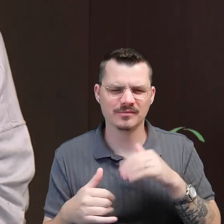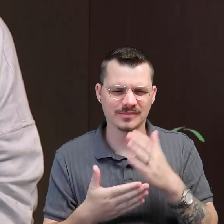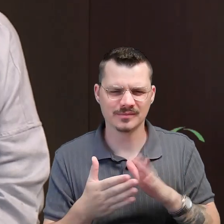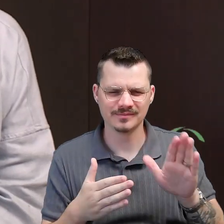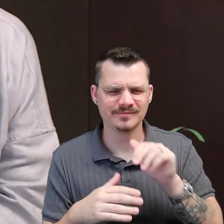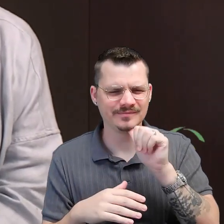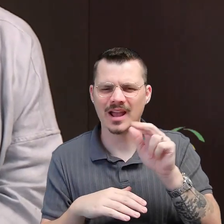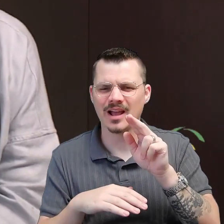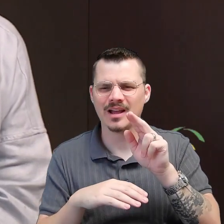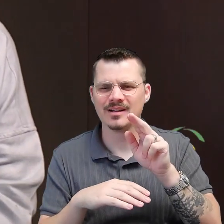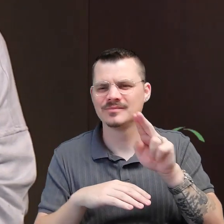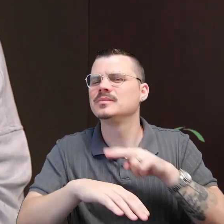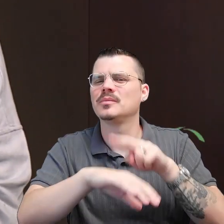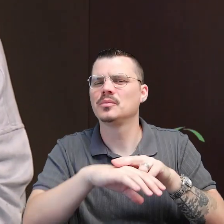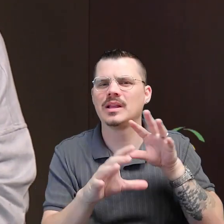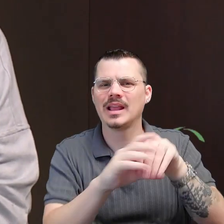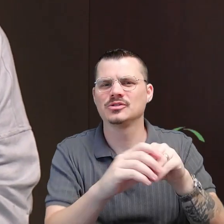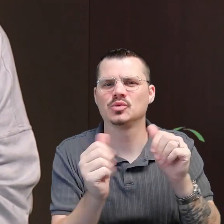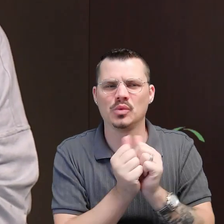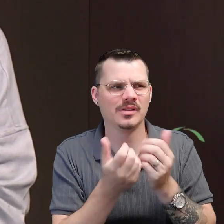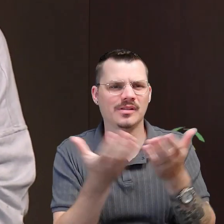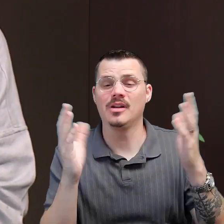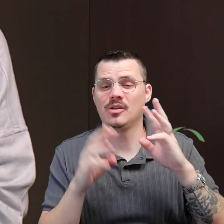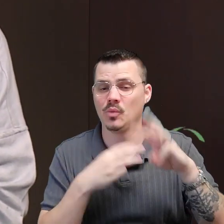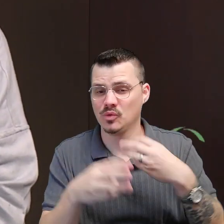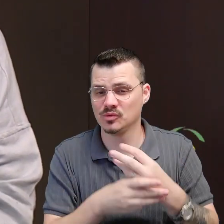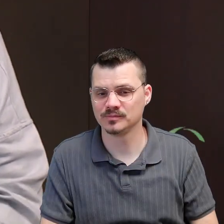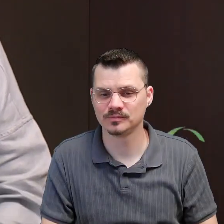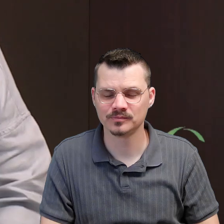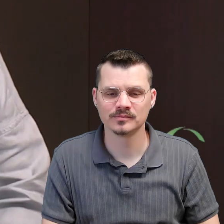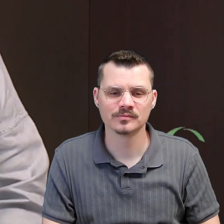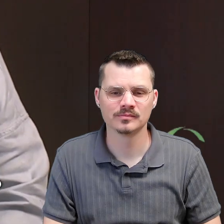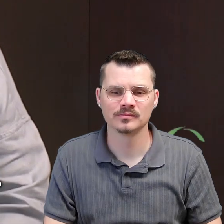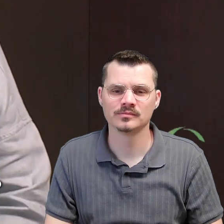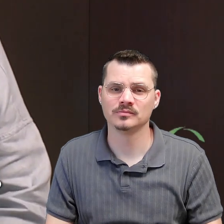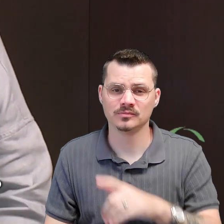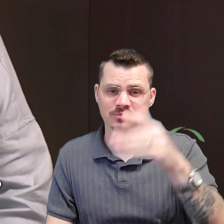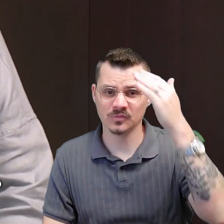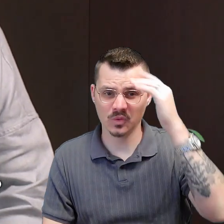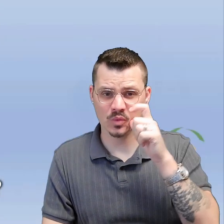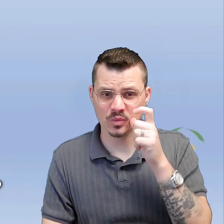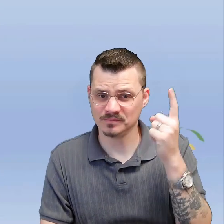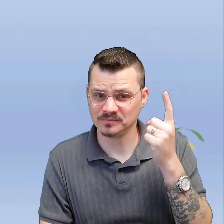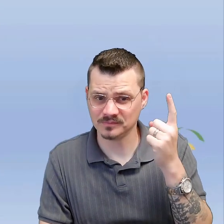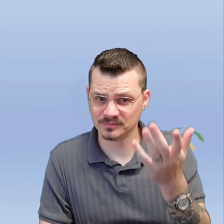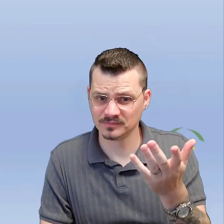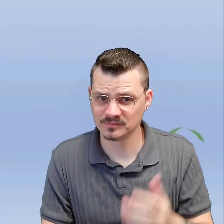unusual engagement with their world. All right, everybody remember who this